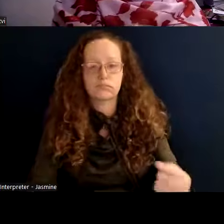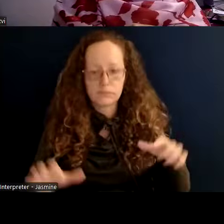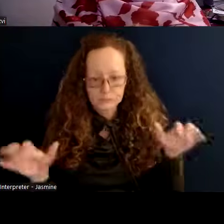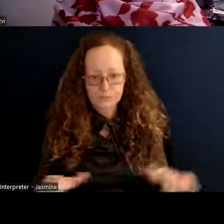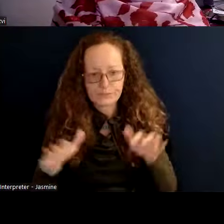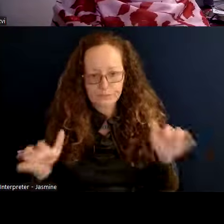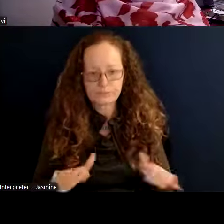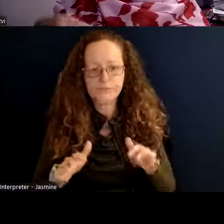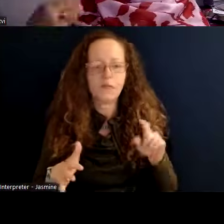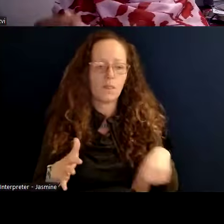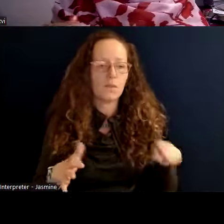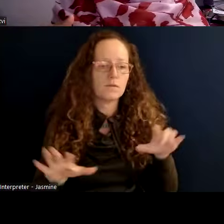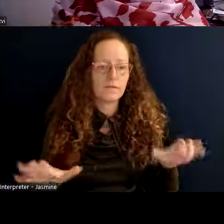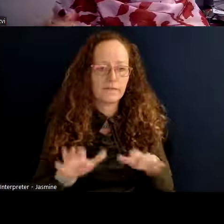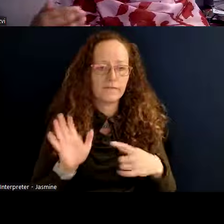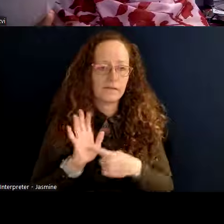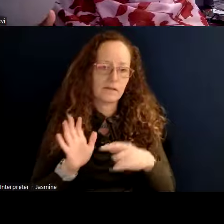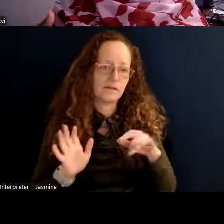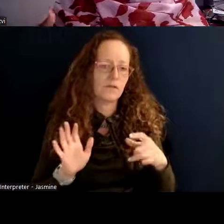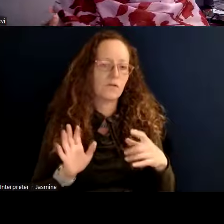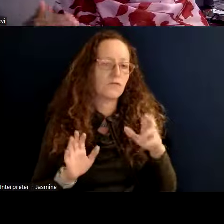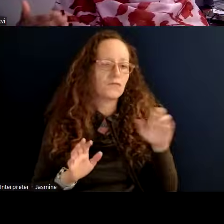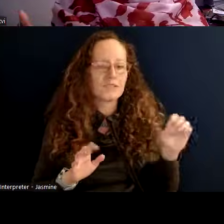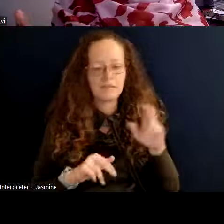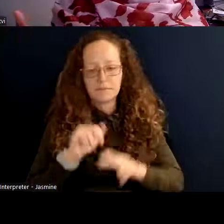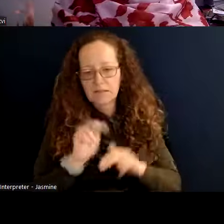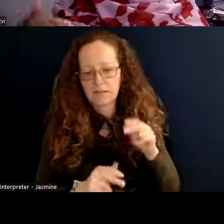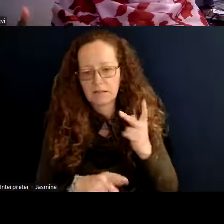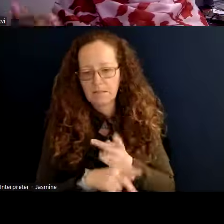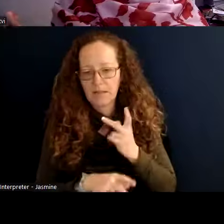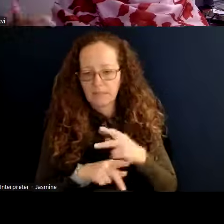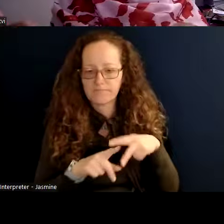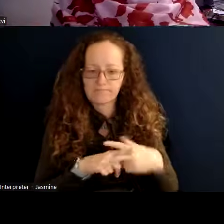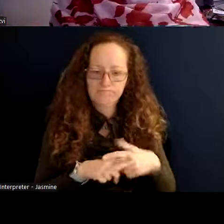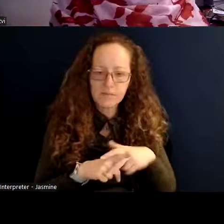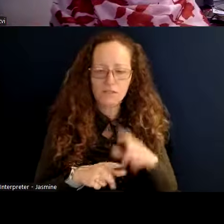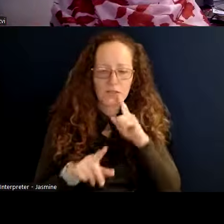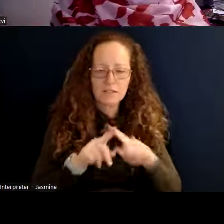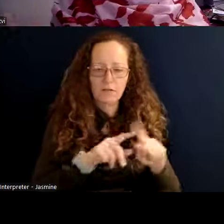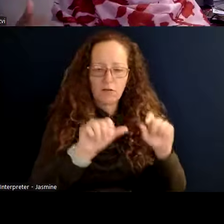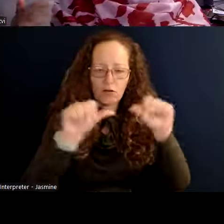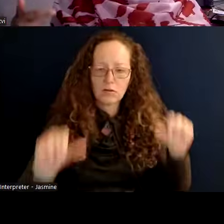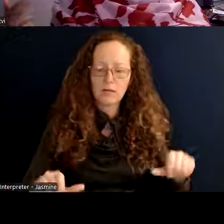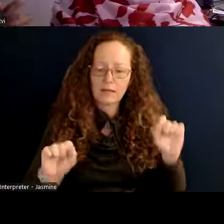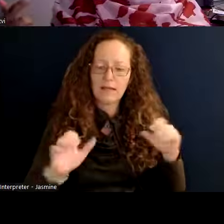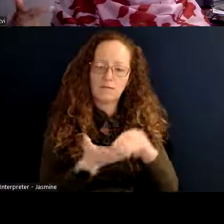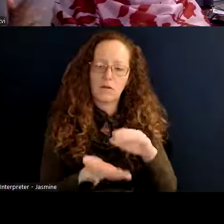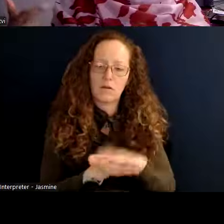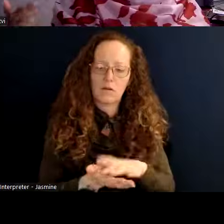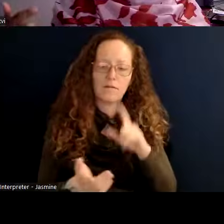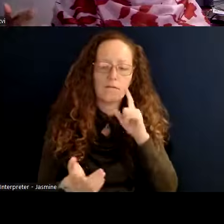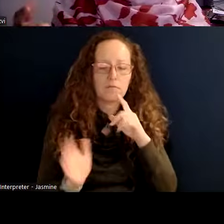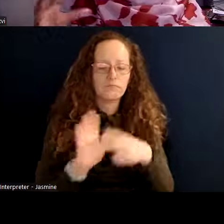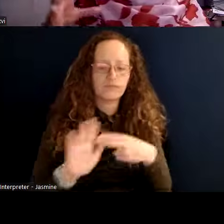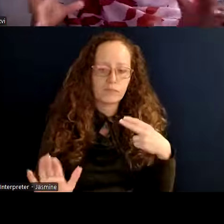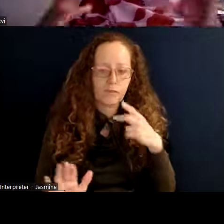activities that index rebuilding and maintenance of architectural features that can be documented and thus coded as markers of care. So in order to visualize